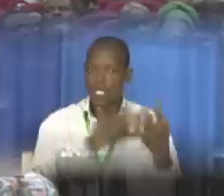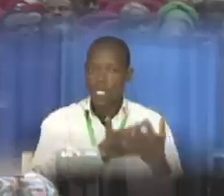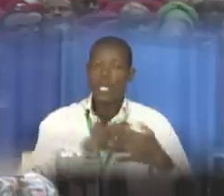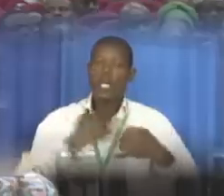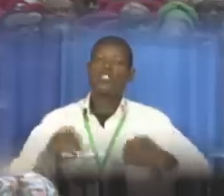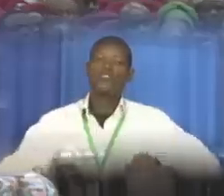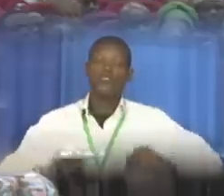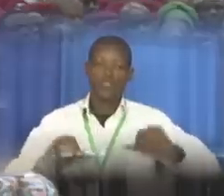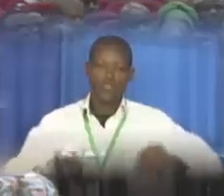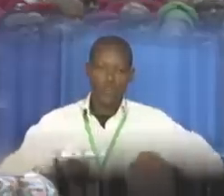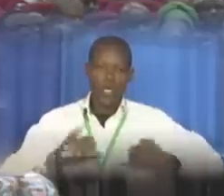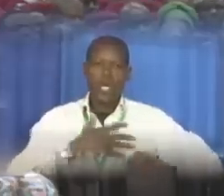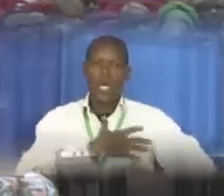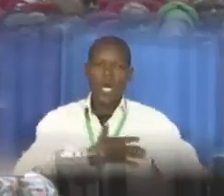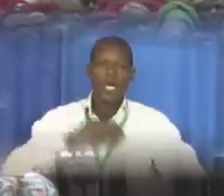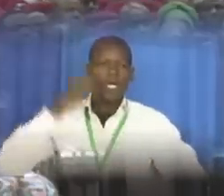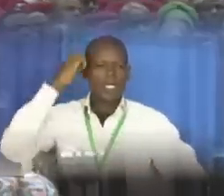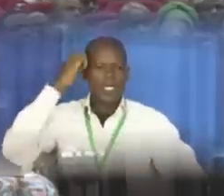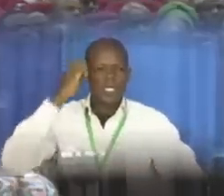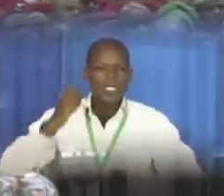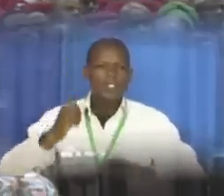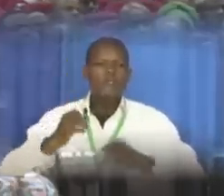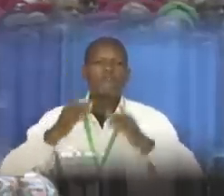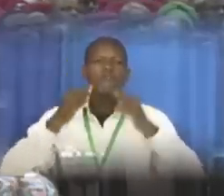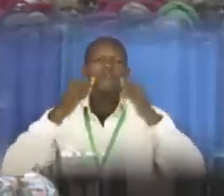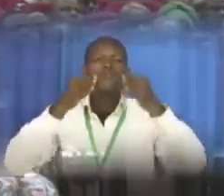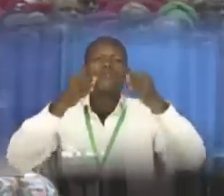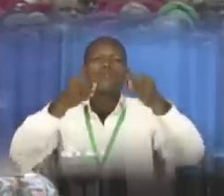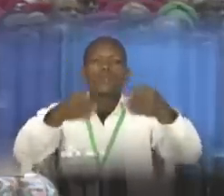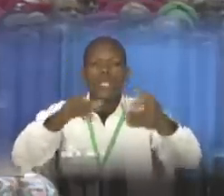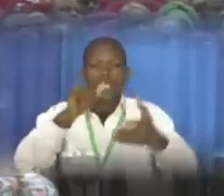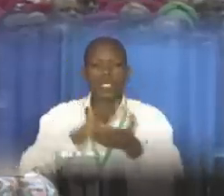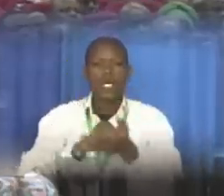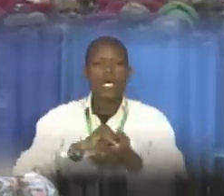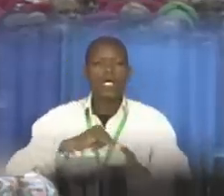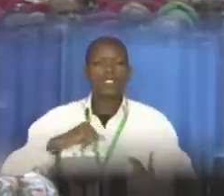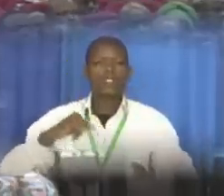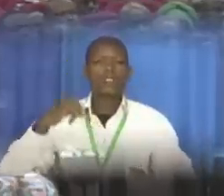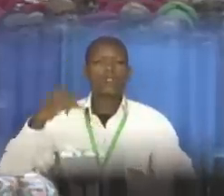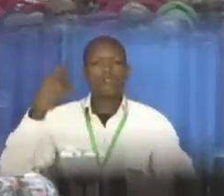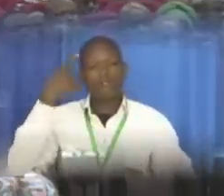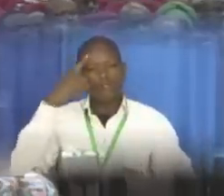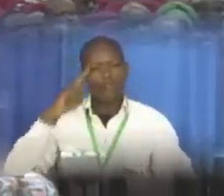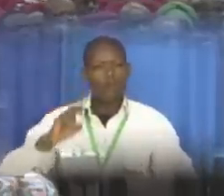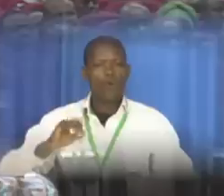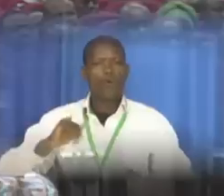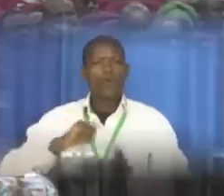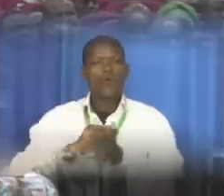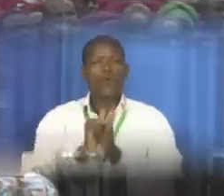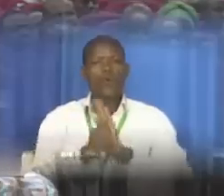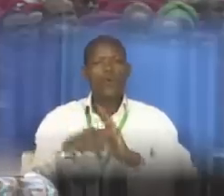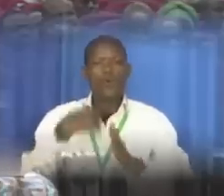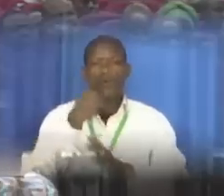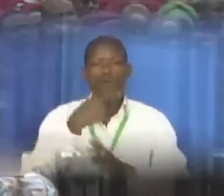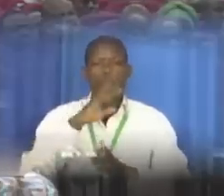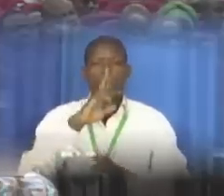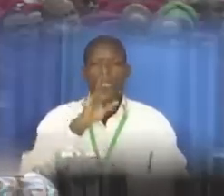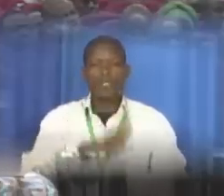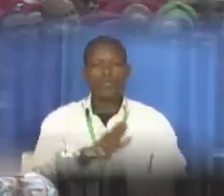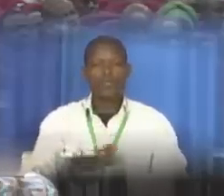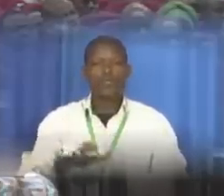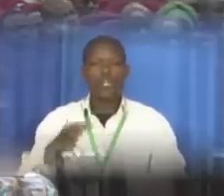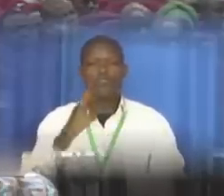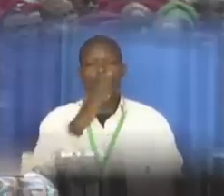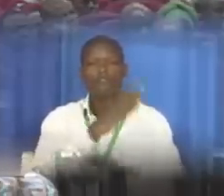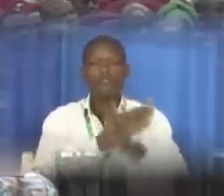he emphasized for those of us who are children of God, don't be